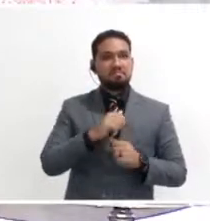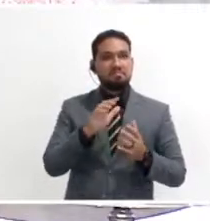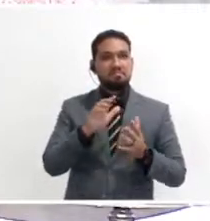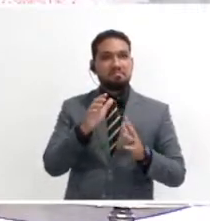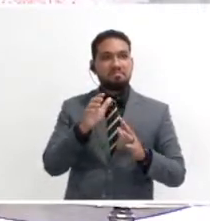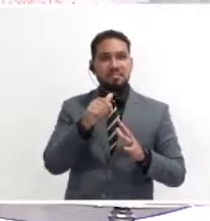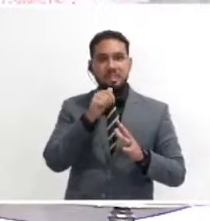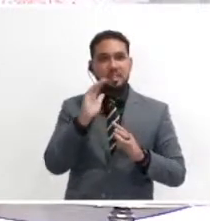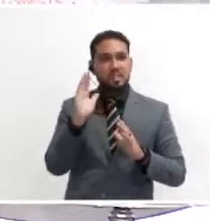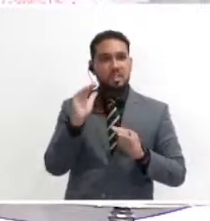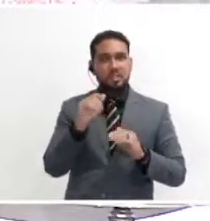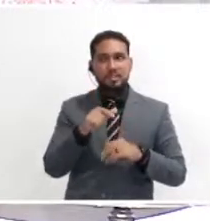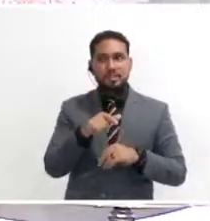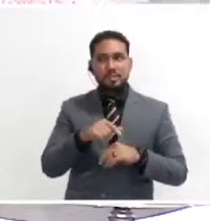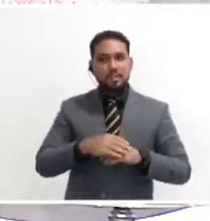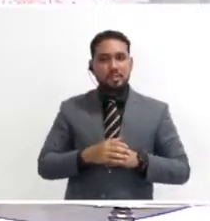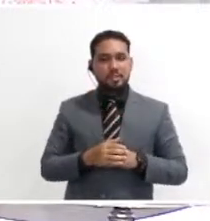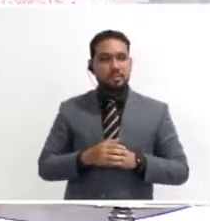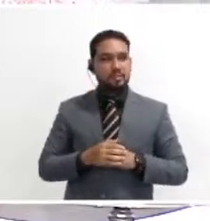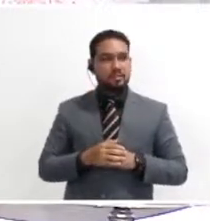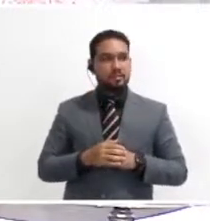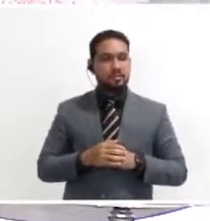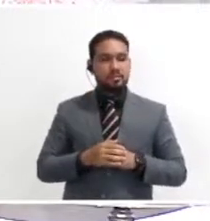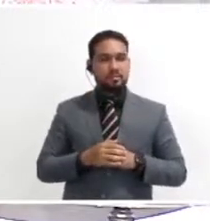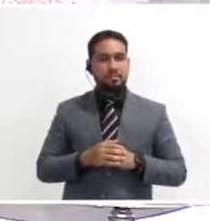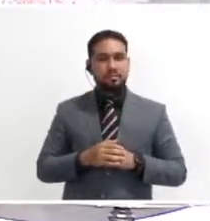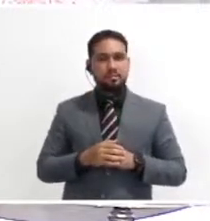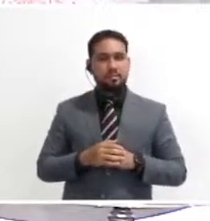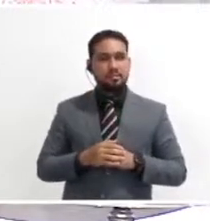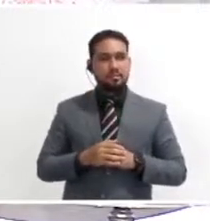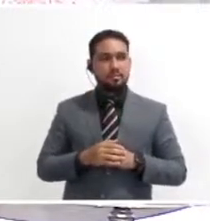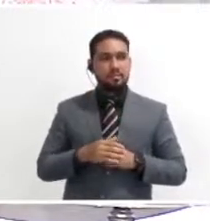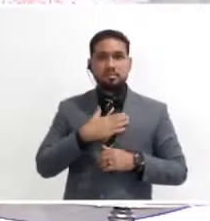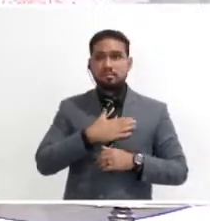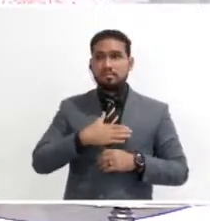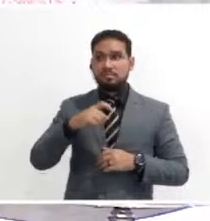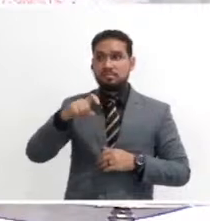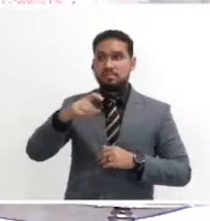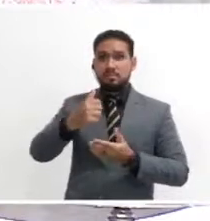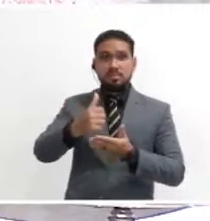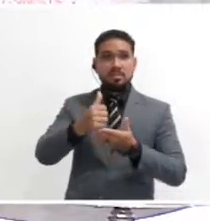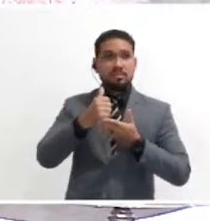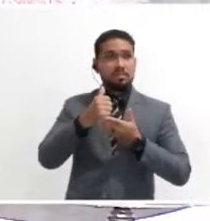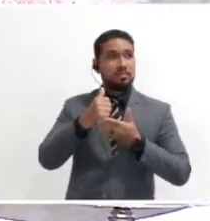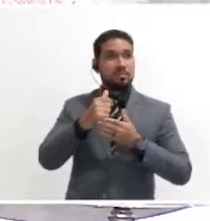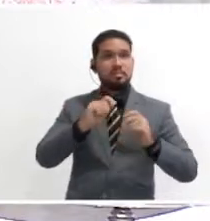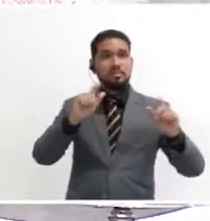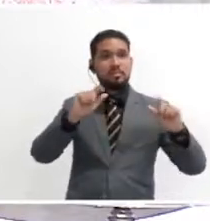not knowing how to run this. There we go.